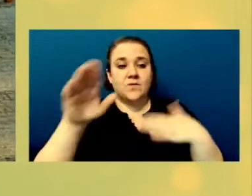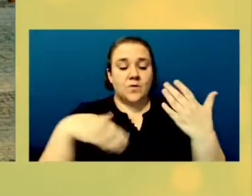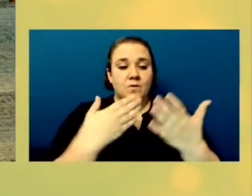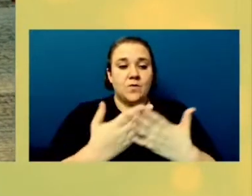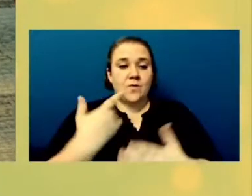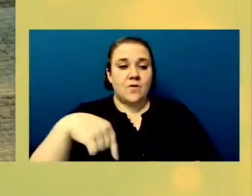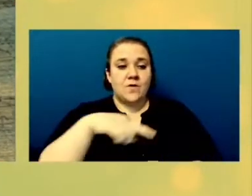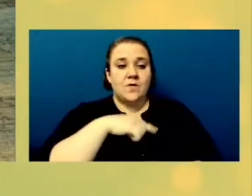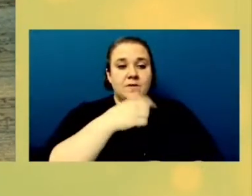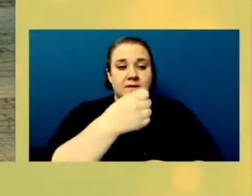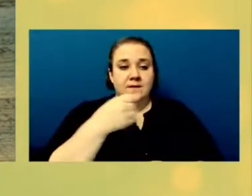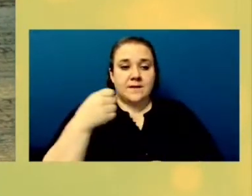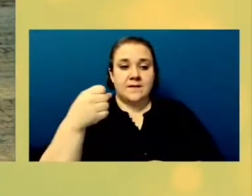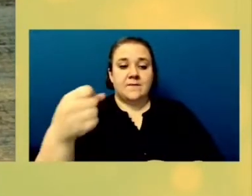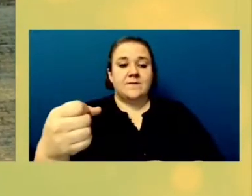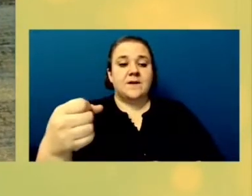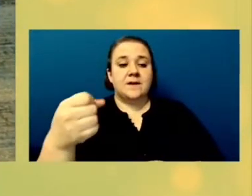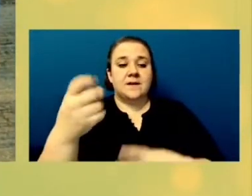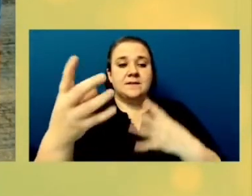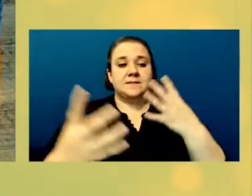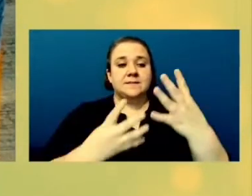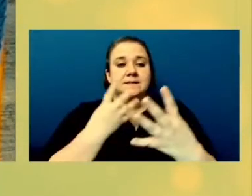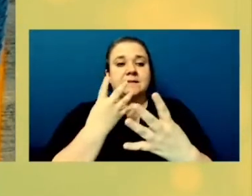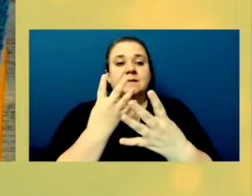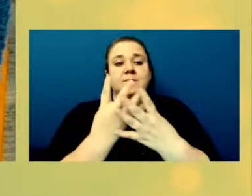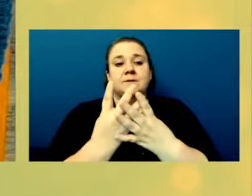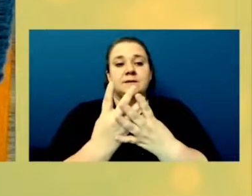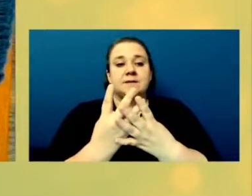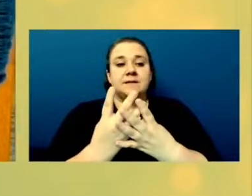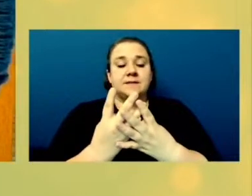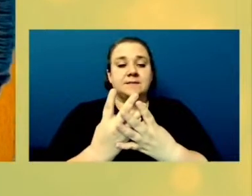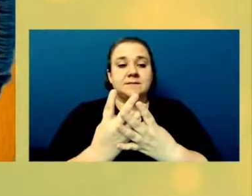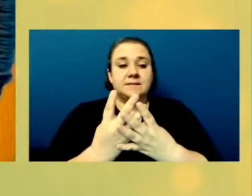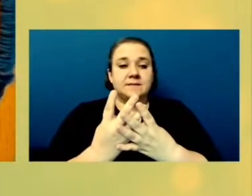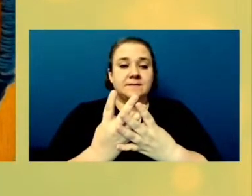release. Circle for the